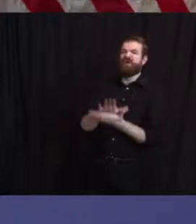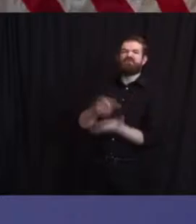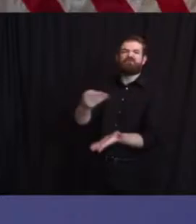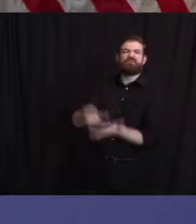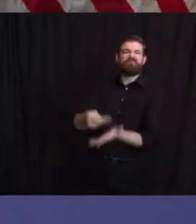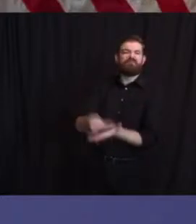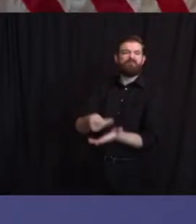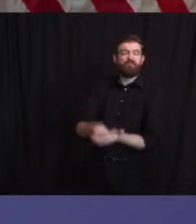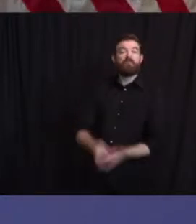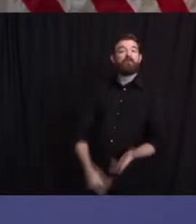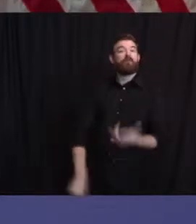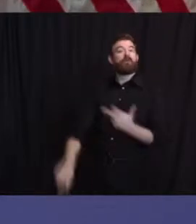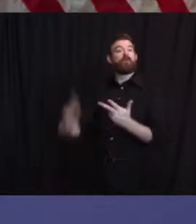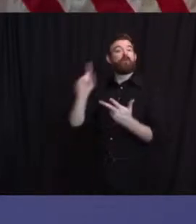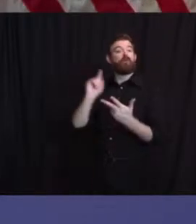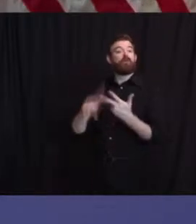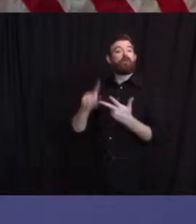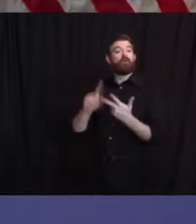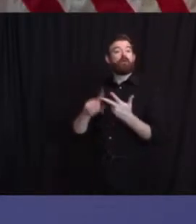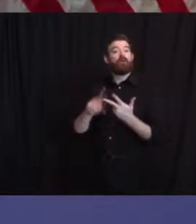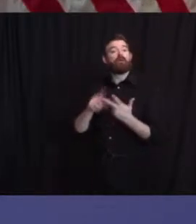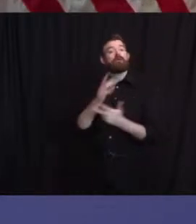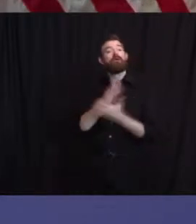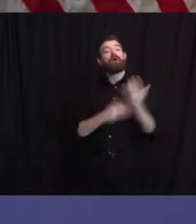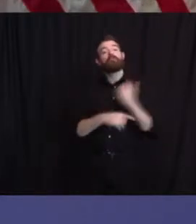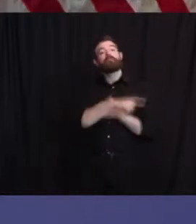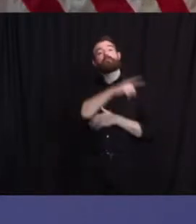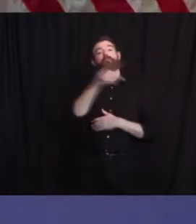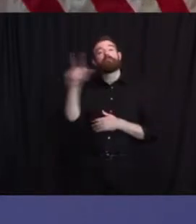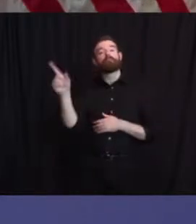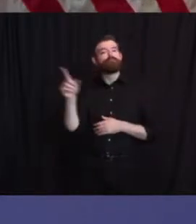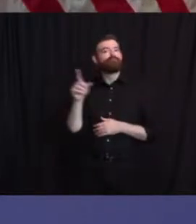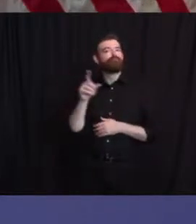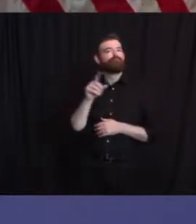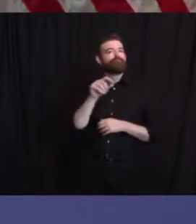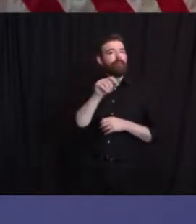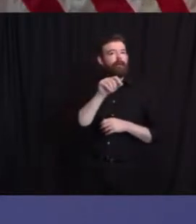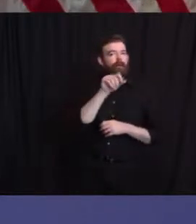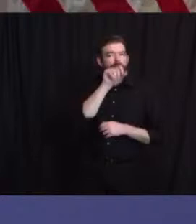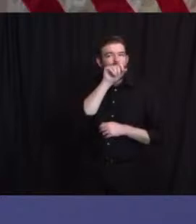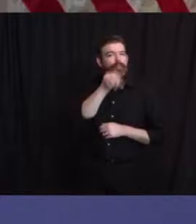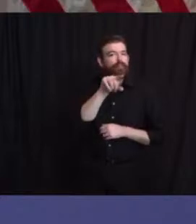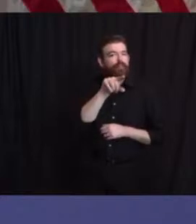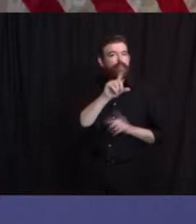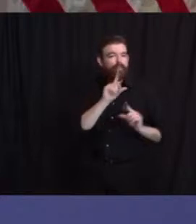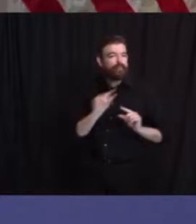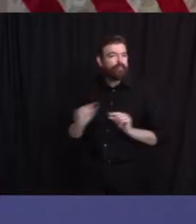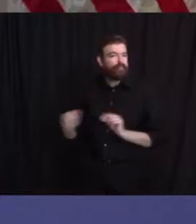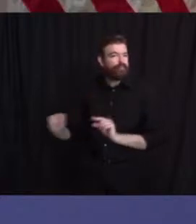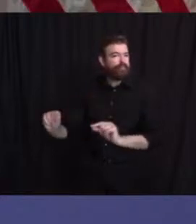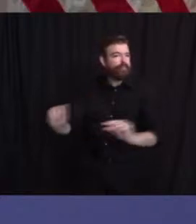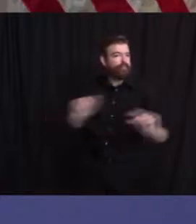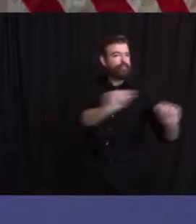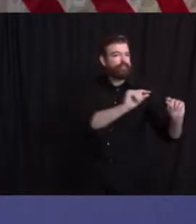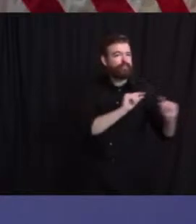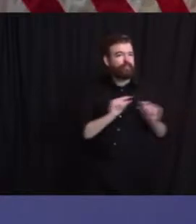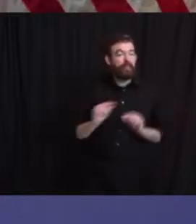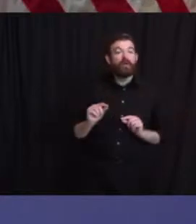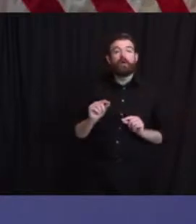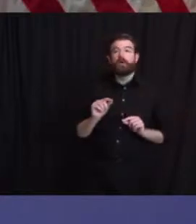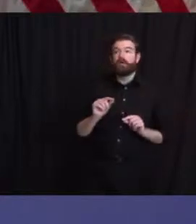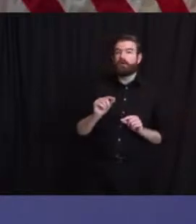leaks. What do you have to say about that? And is that an appropriate use of resources at any time, but especially in the middle of a